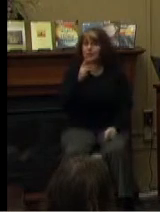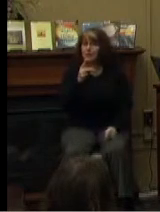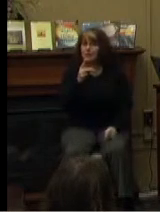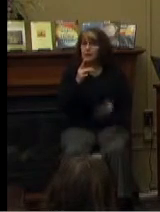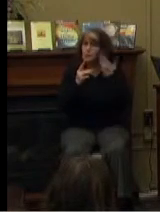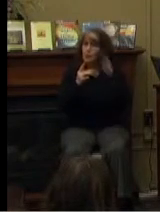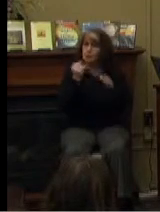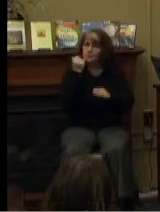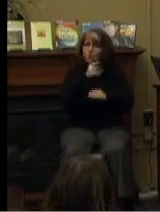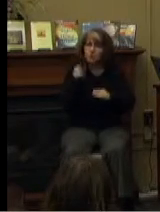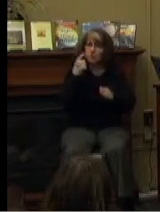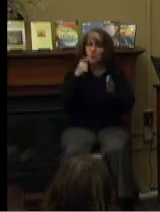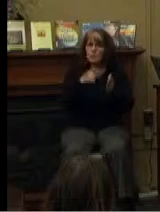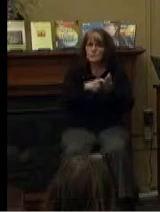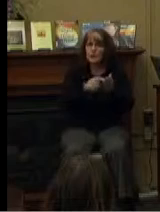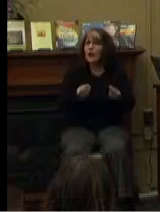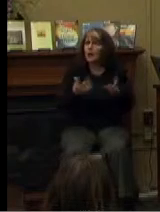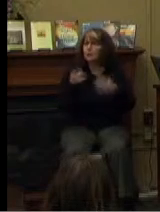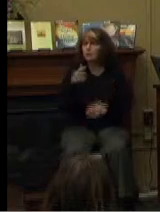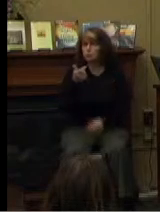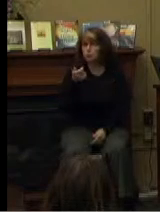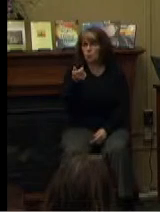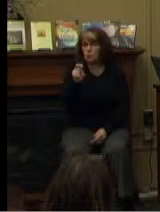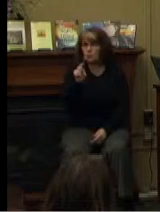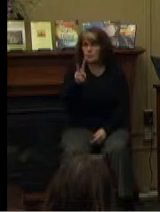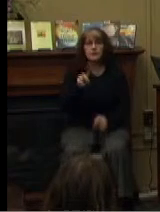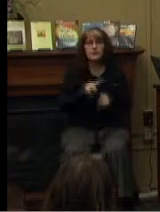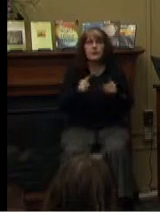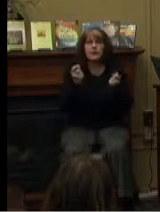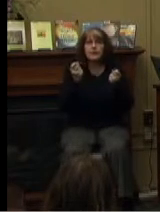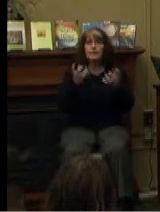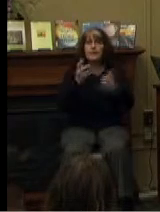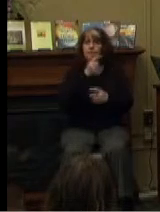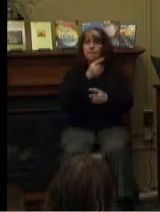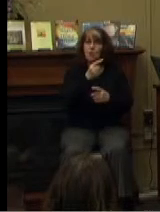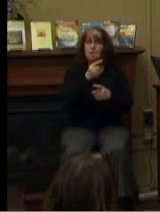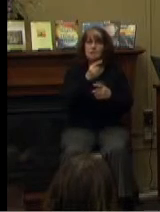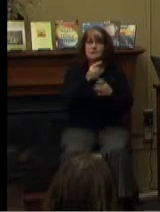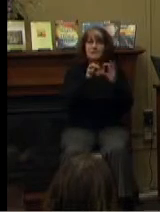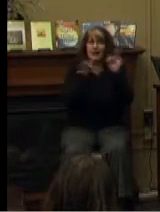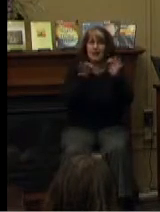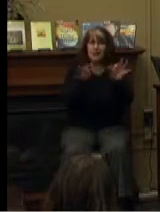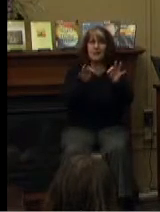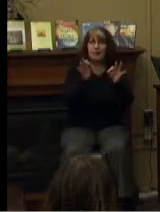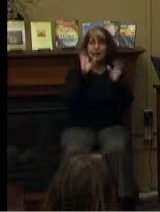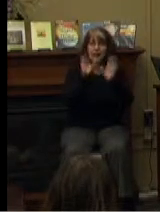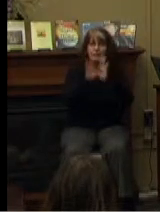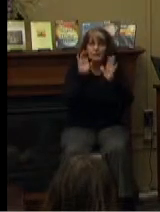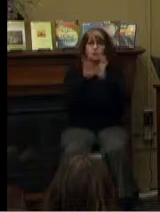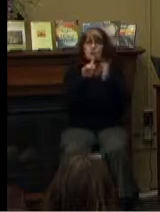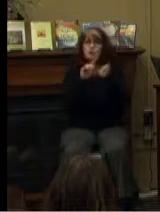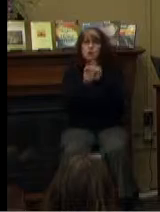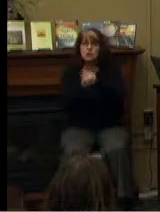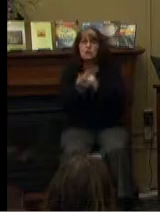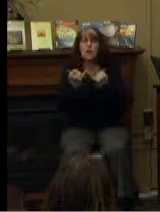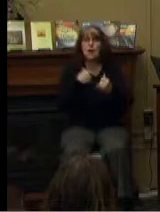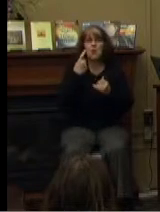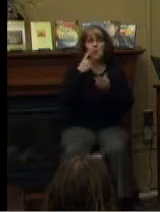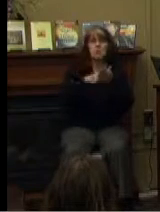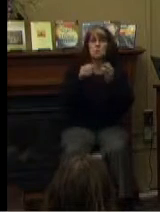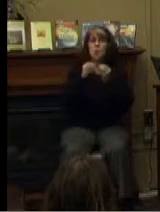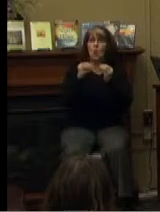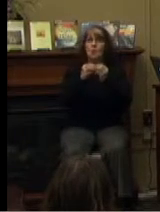are noticing that and how many really watch television, but a lot of those images are changing a lot. And I'm seeing more and more commercials with people